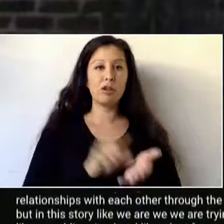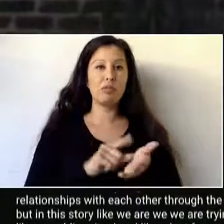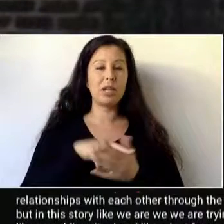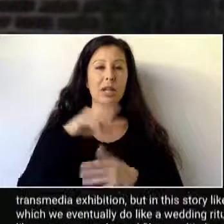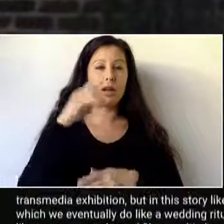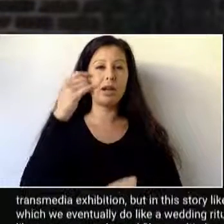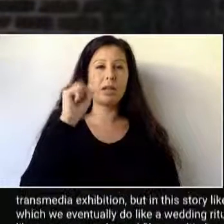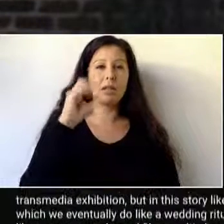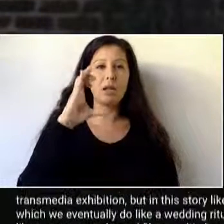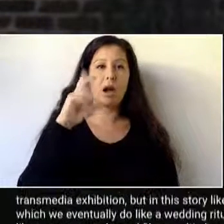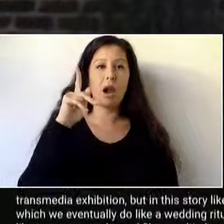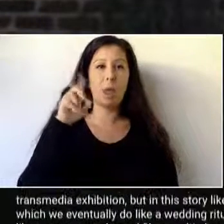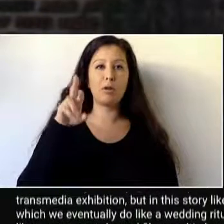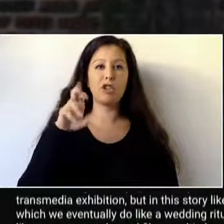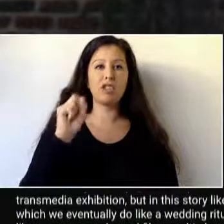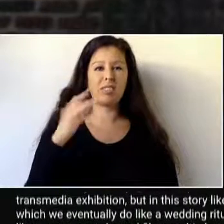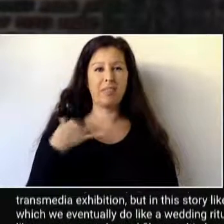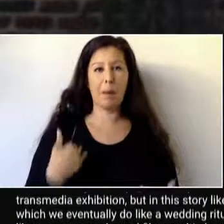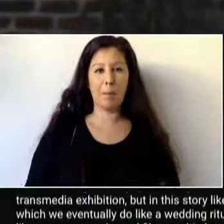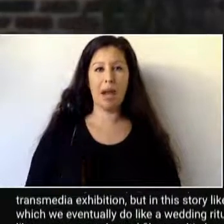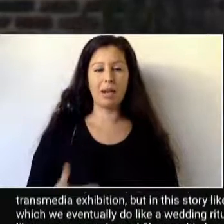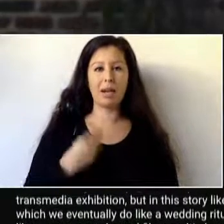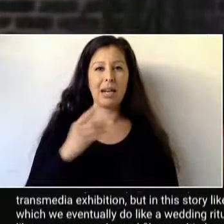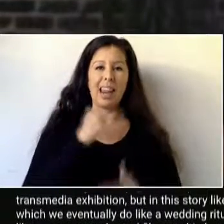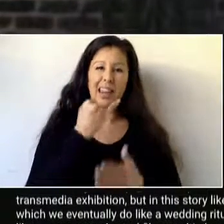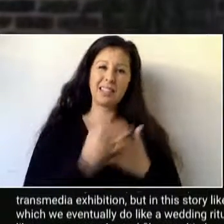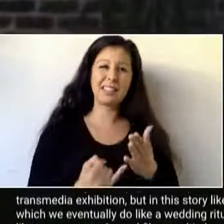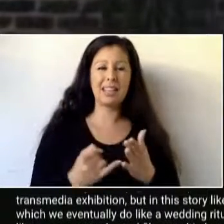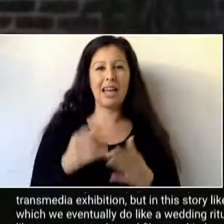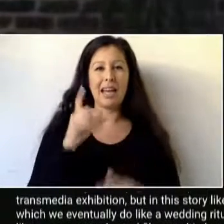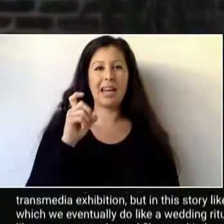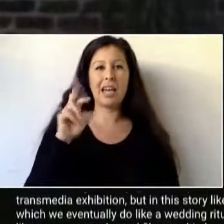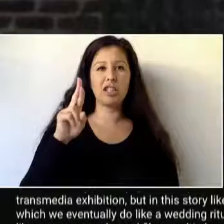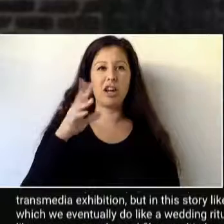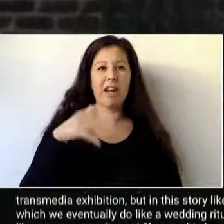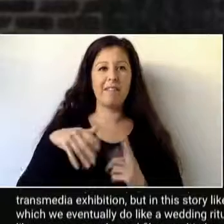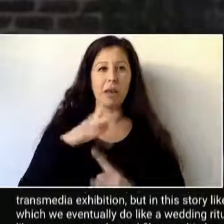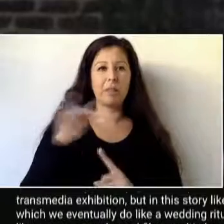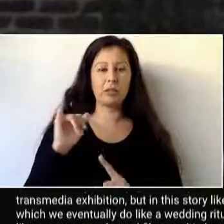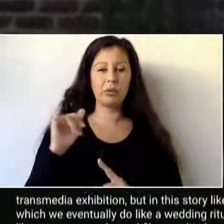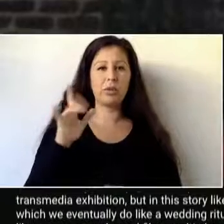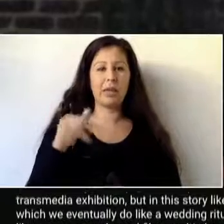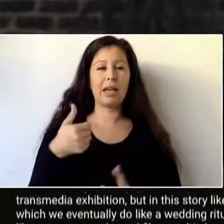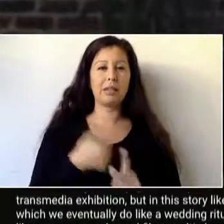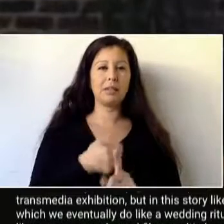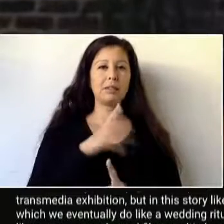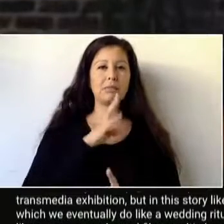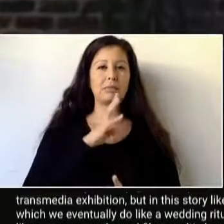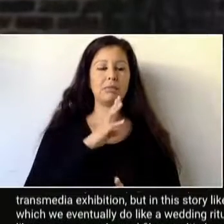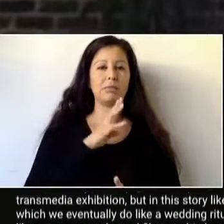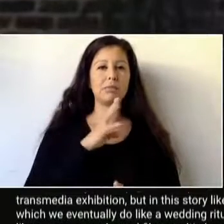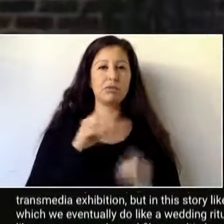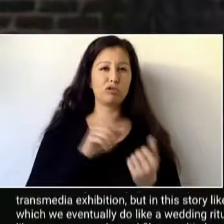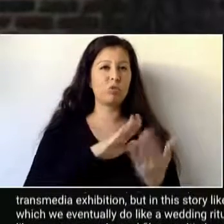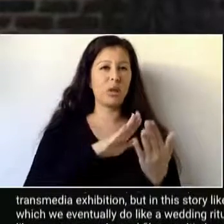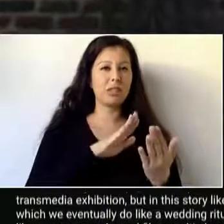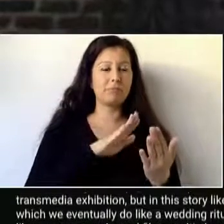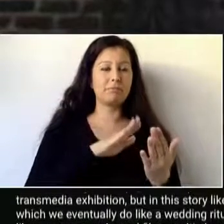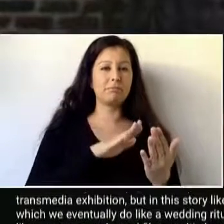sculptures of our bodies. And you know, just designing an XR environment as well that like, you know, talks that addresses